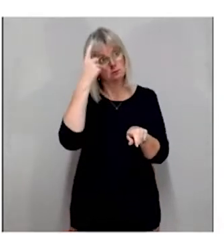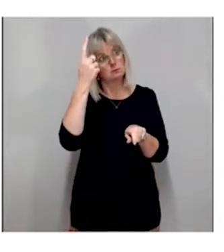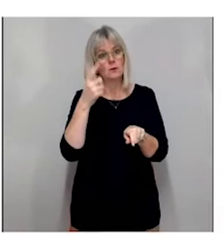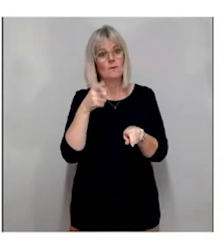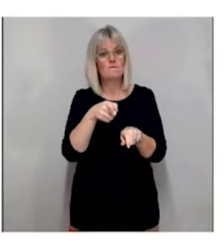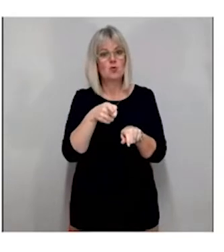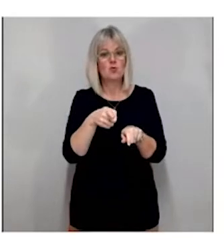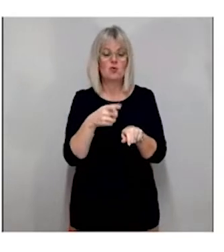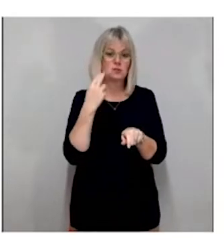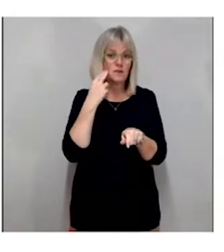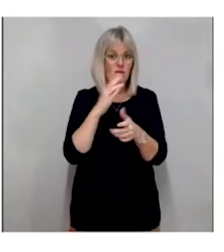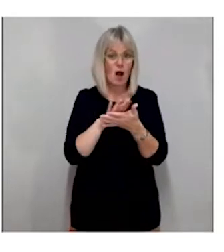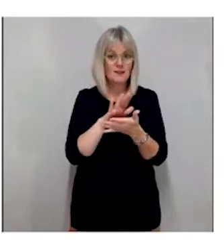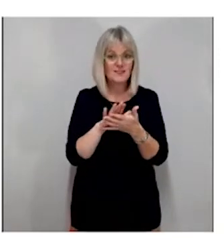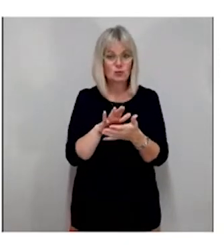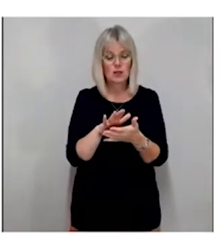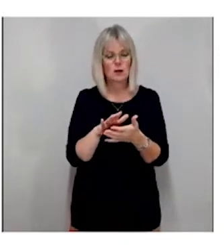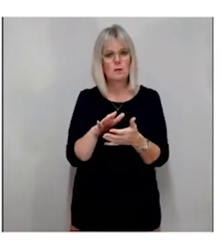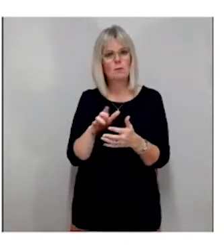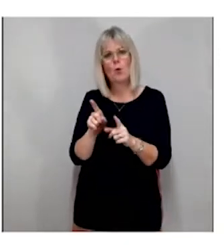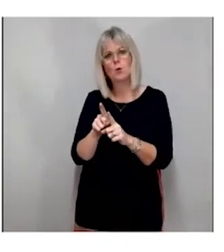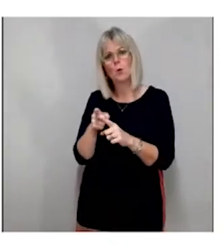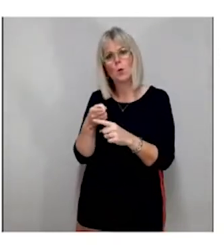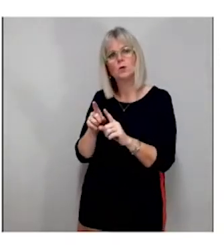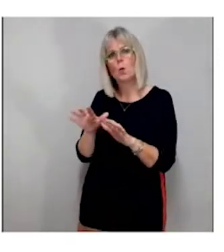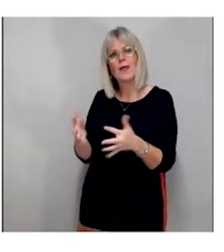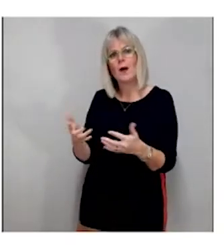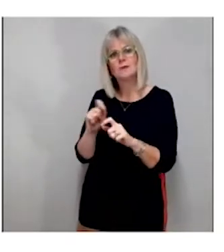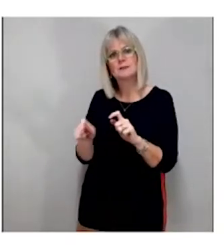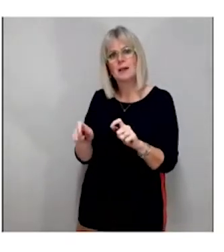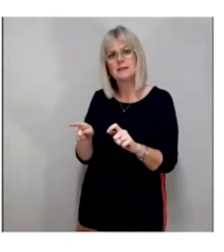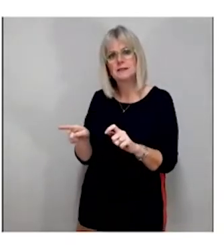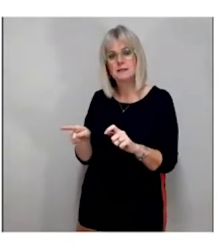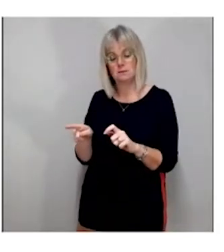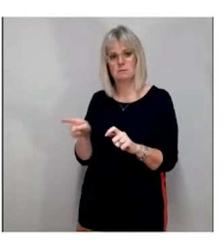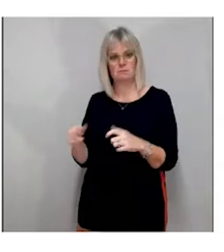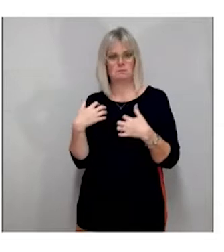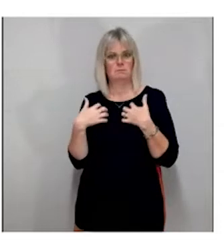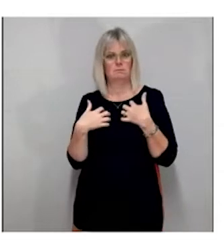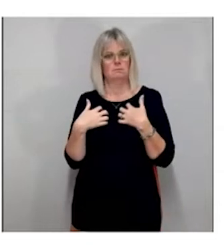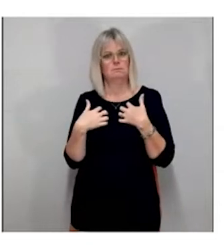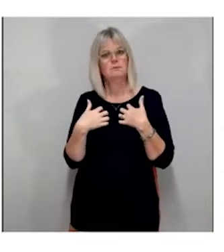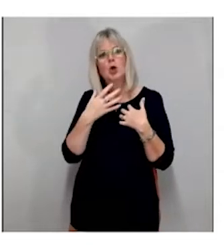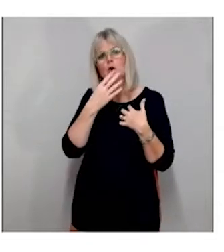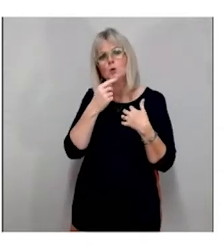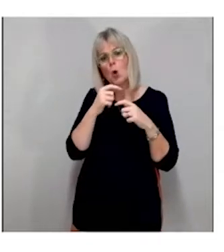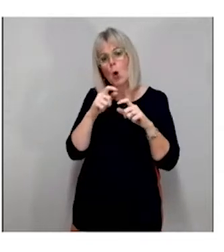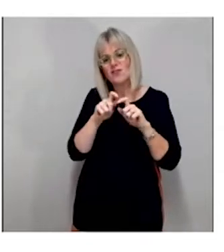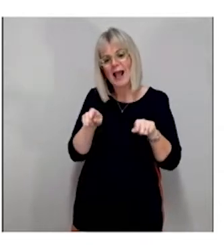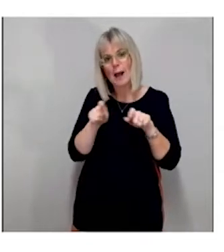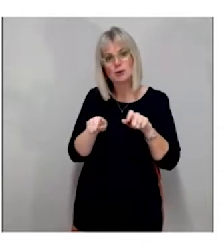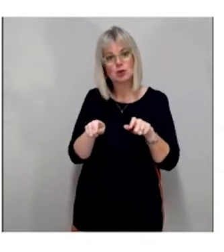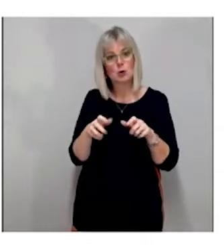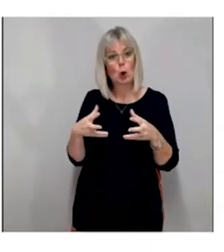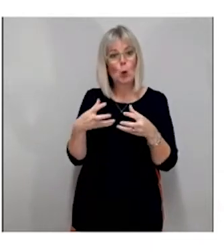people without disabilities as well. In fact, the use of captioning in Teams has increased 30 times